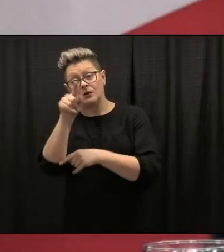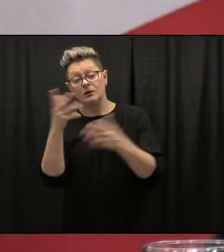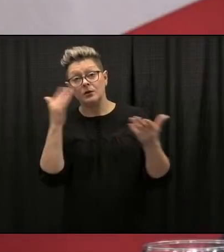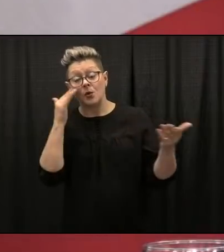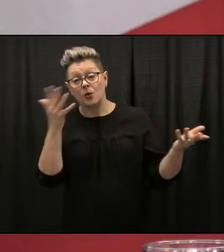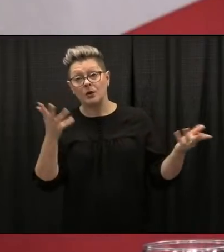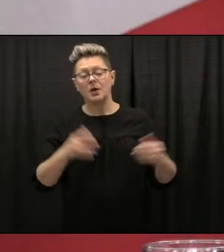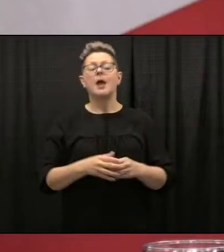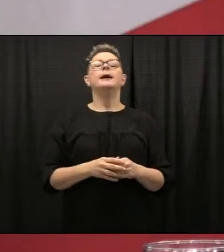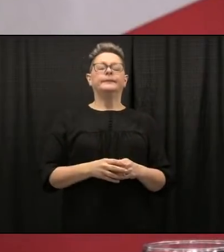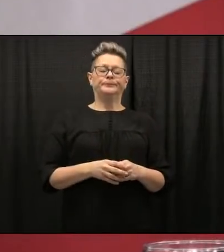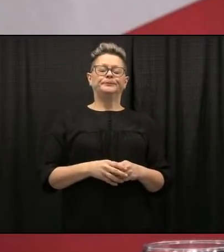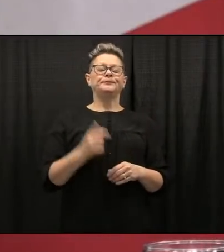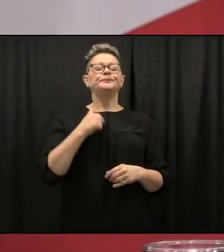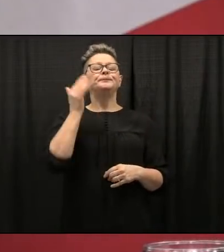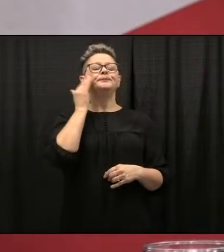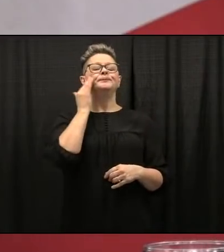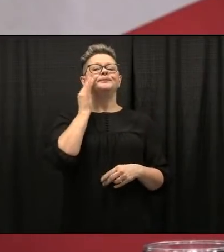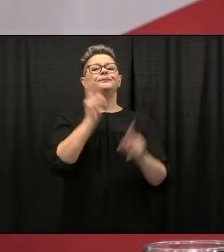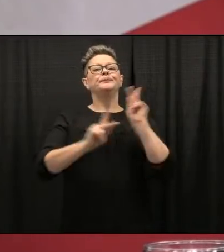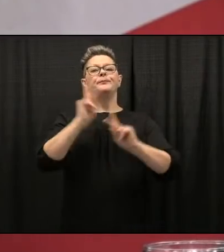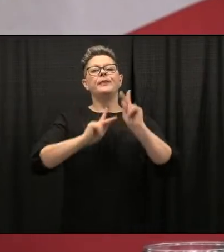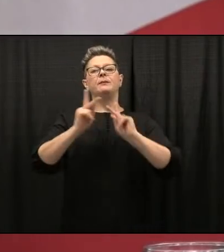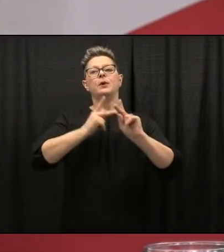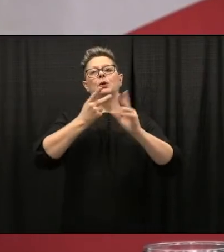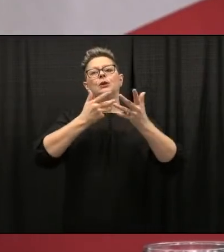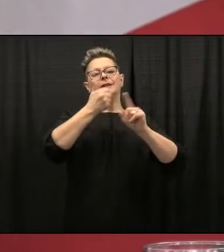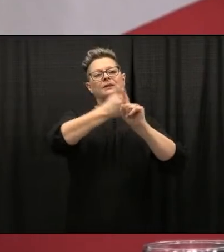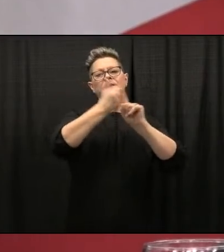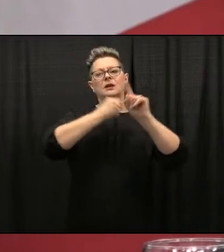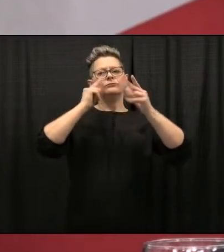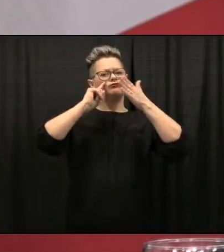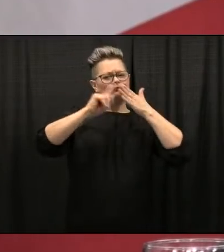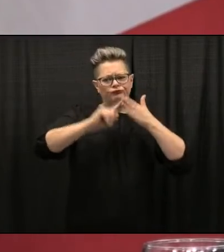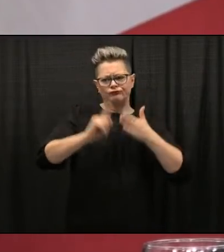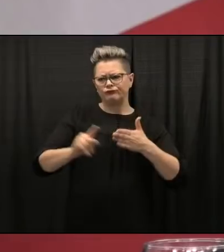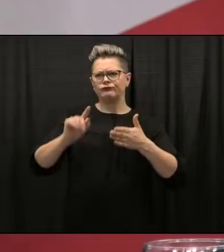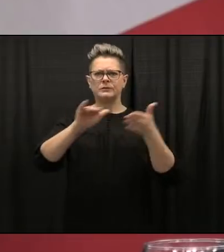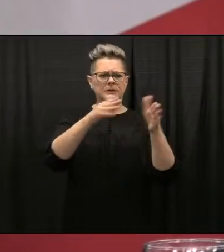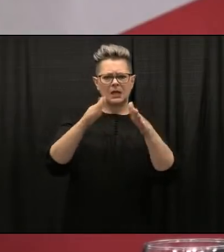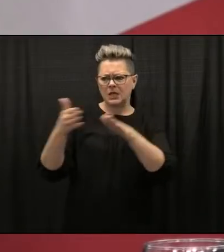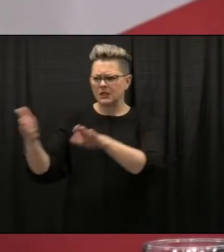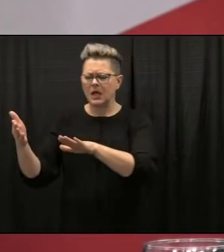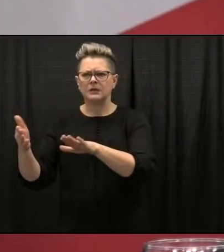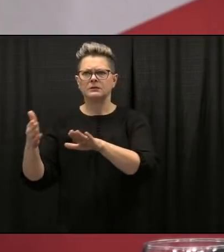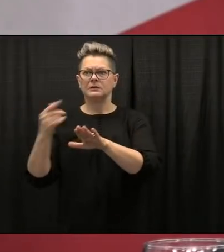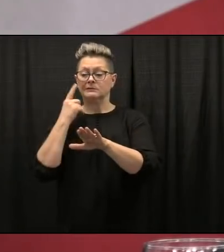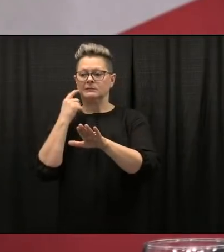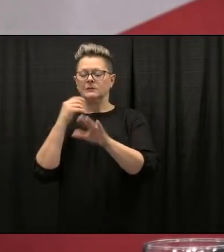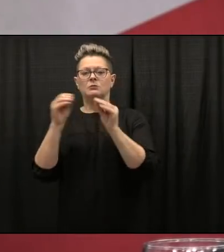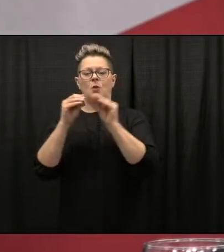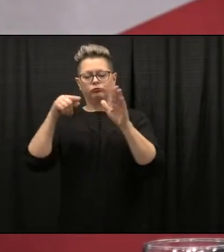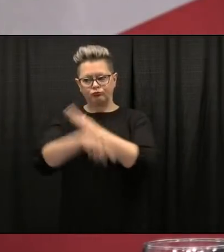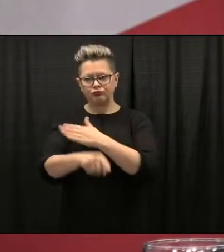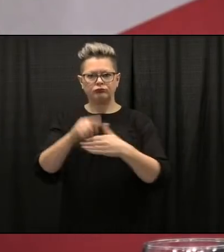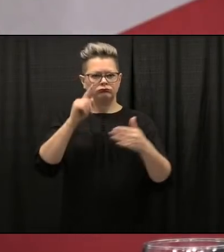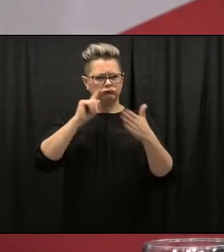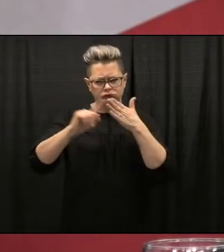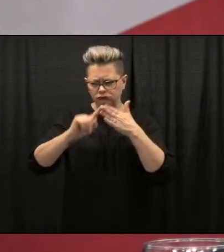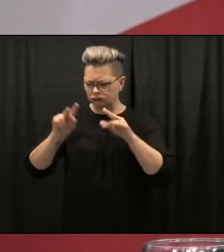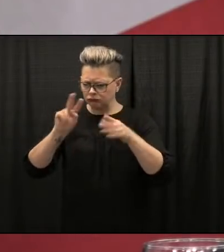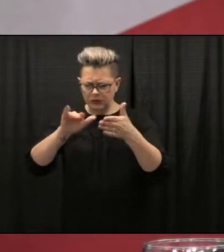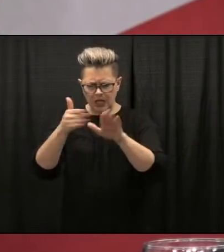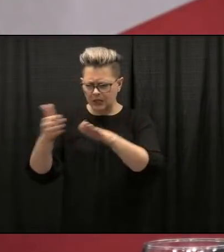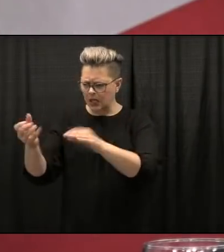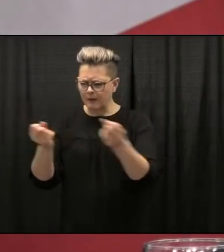I'm aware that people have been examining mortality, particularly very closely lately. I have to say I'm